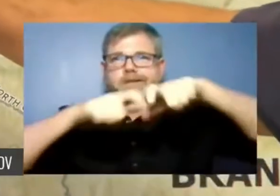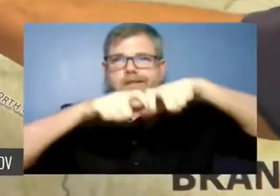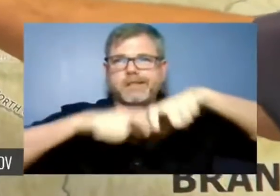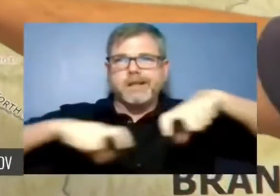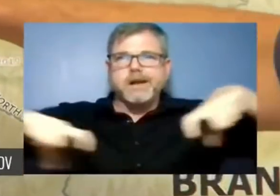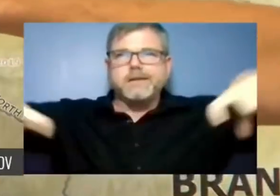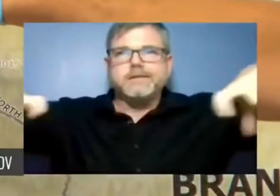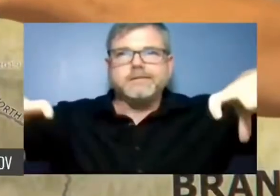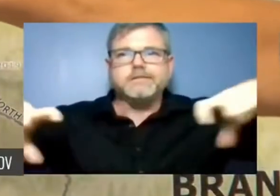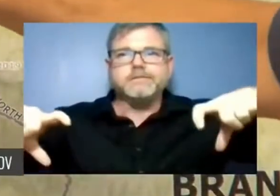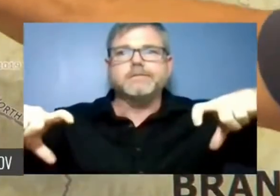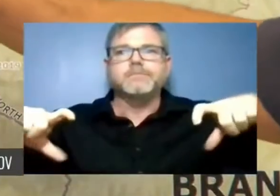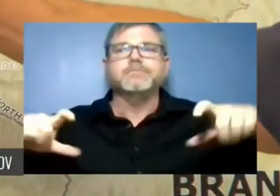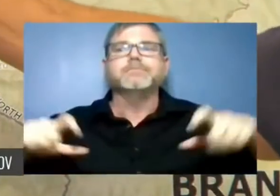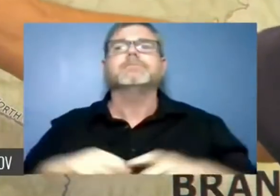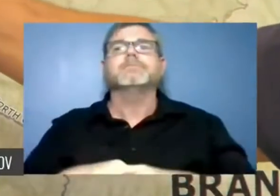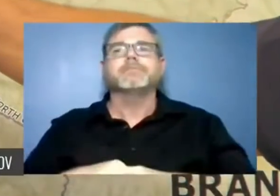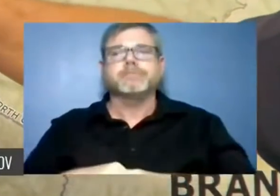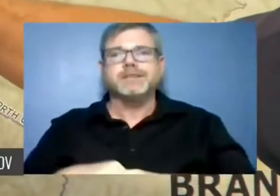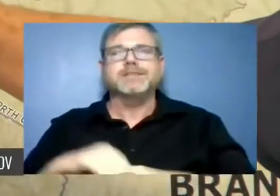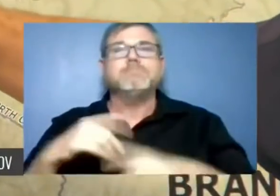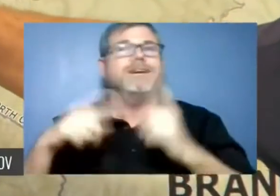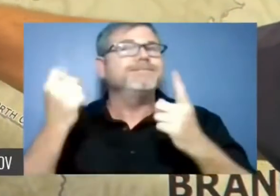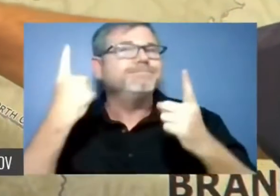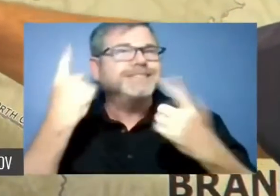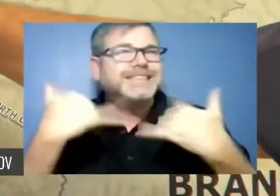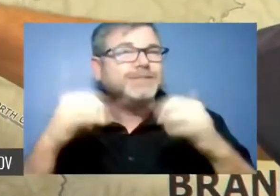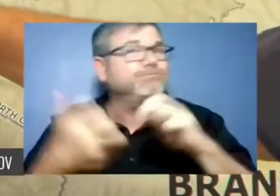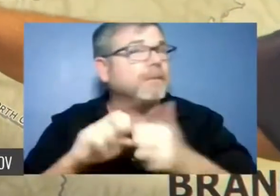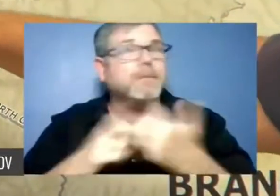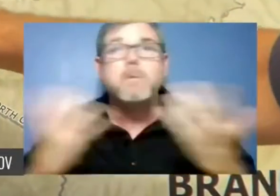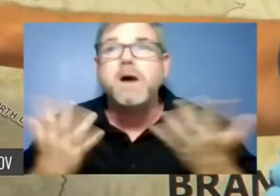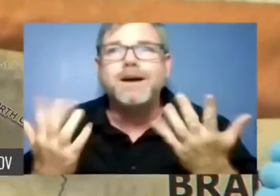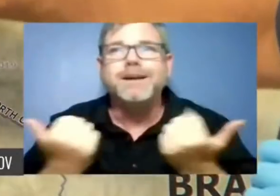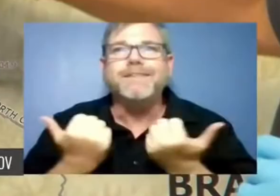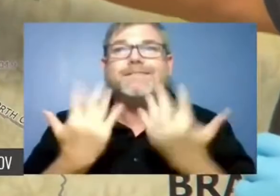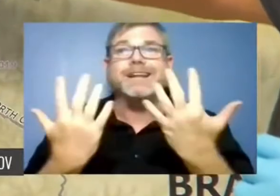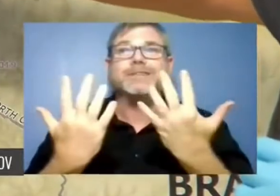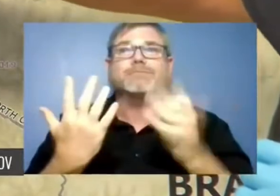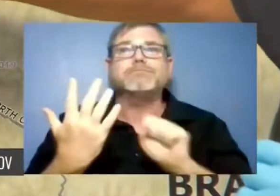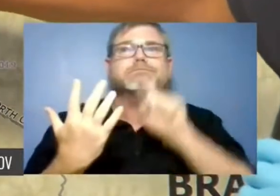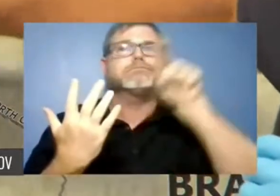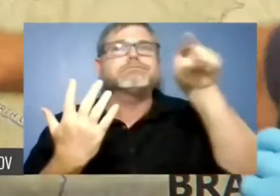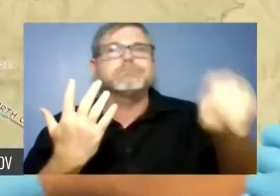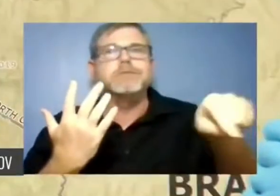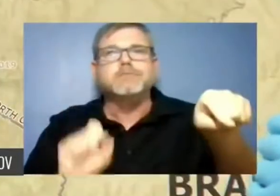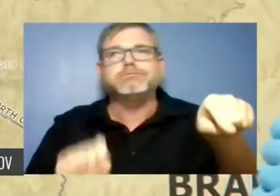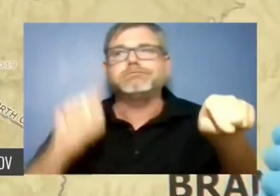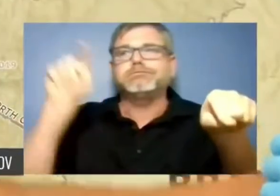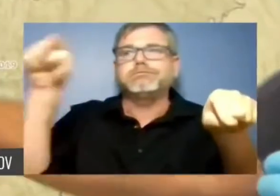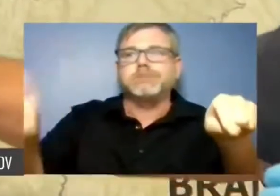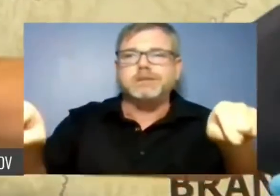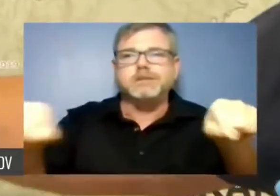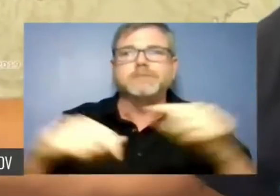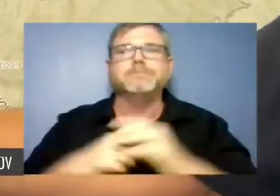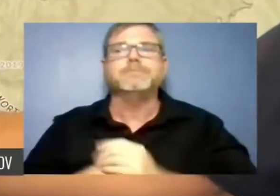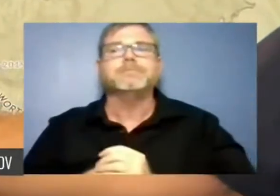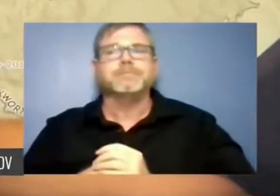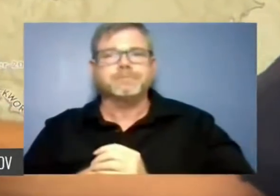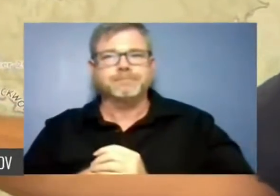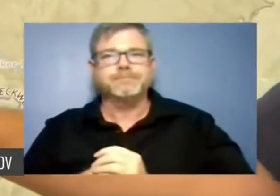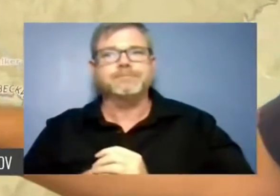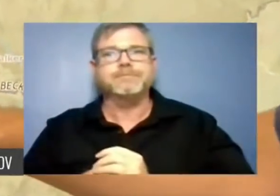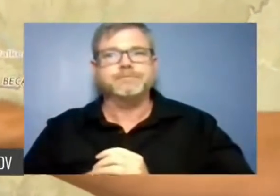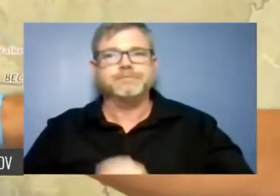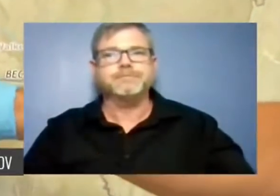all of the spots. We've gone after them, and then we get more spots in that timber and steep terrain where it continues to back down. All of the homes